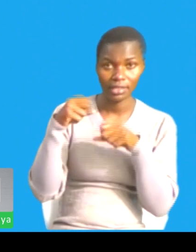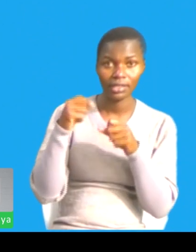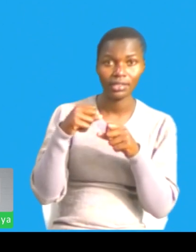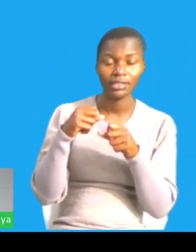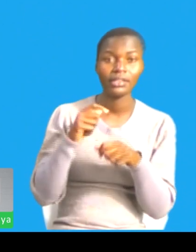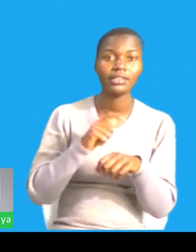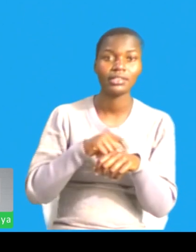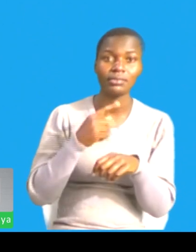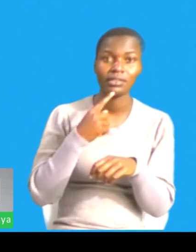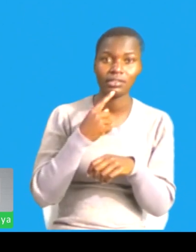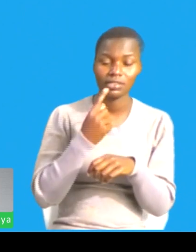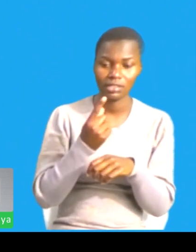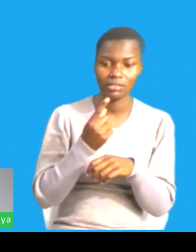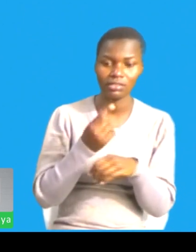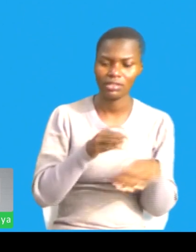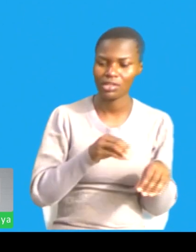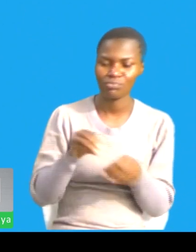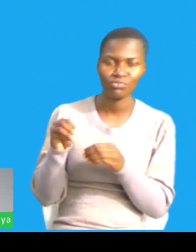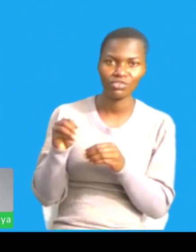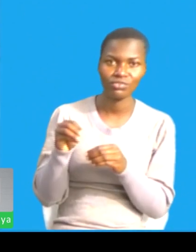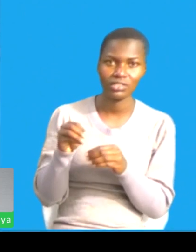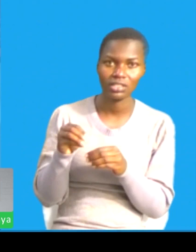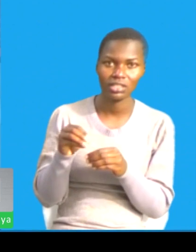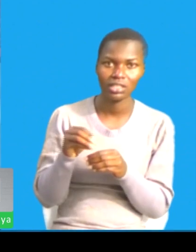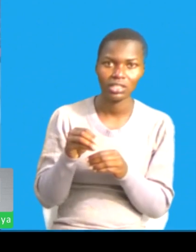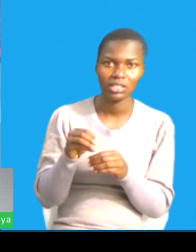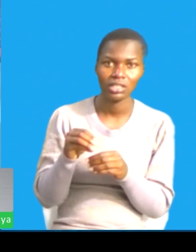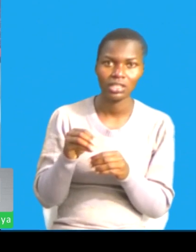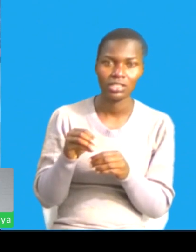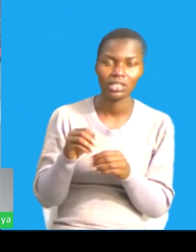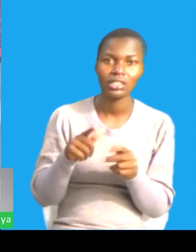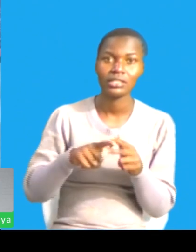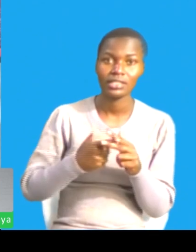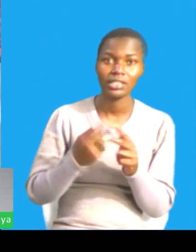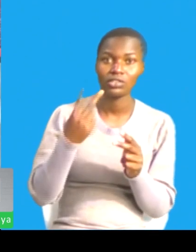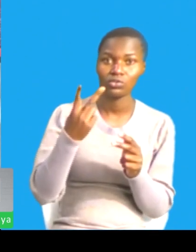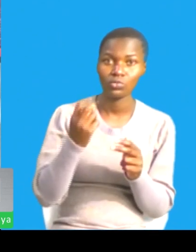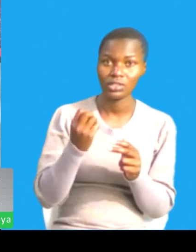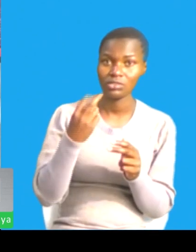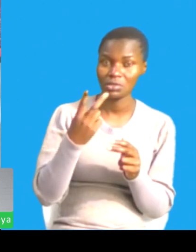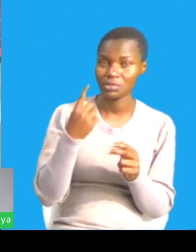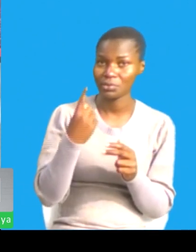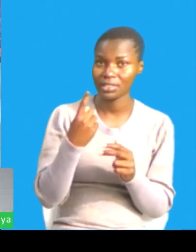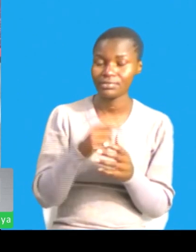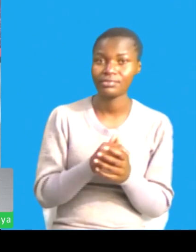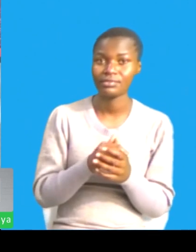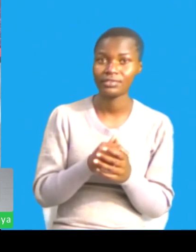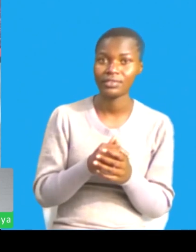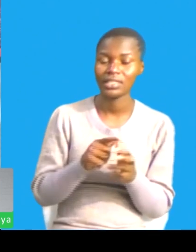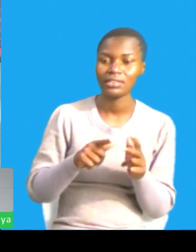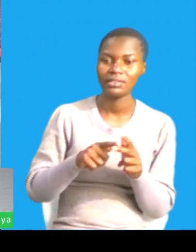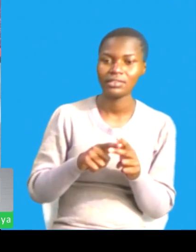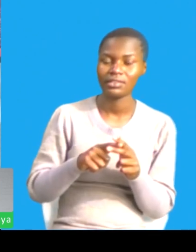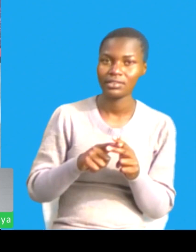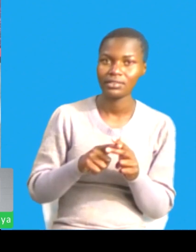that wanatoa mambo ya... In fact, they say ilianza 2021. You had? Yes, but maneno ilianza kitambo.